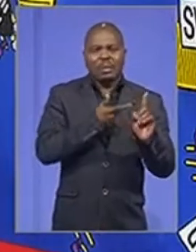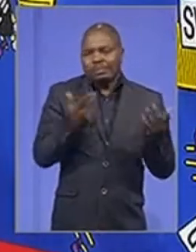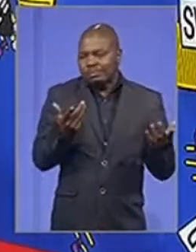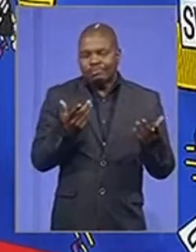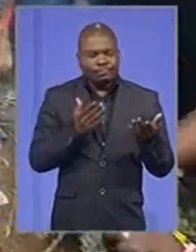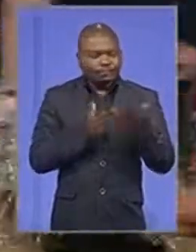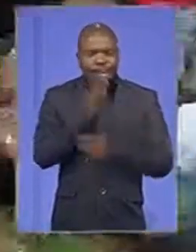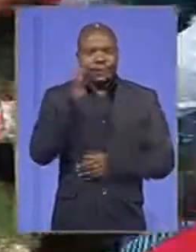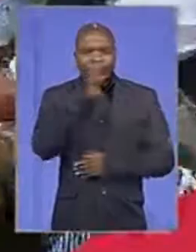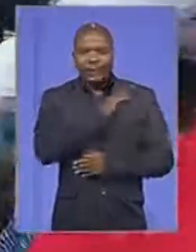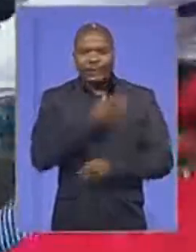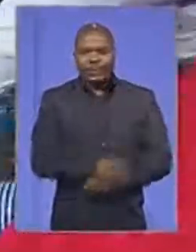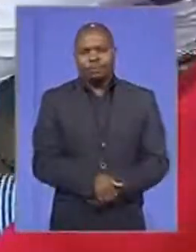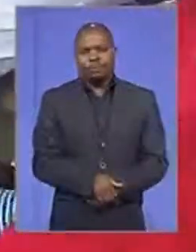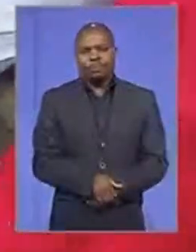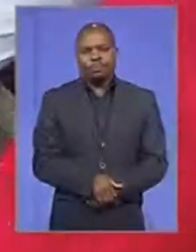gore ba ire seo.